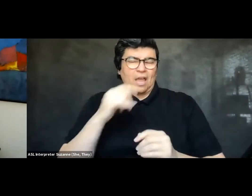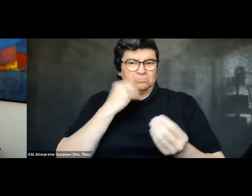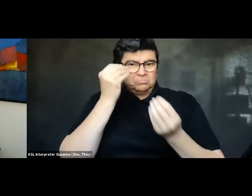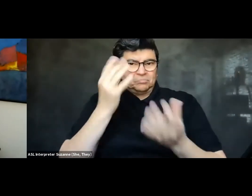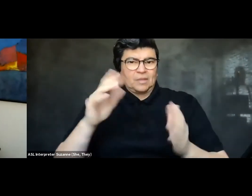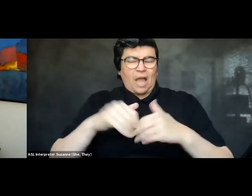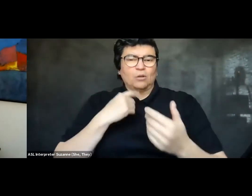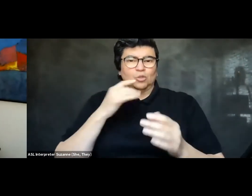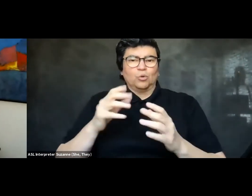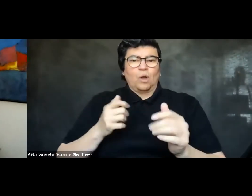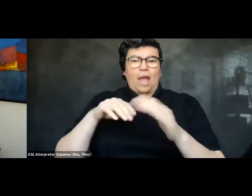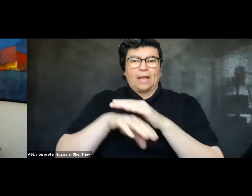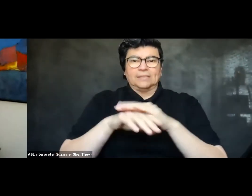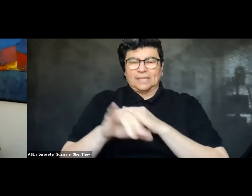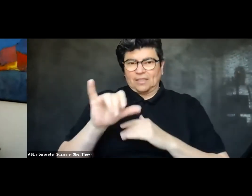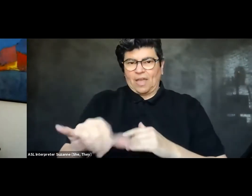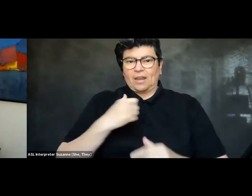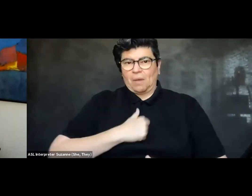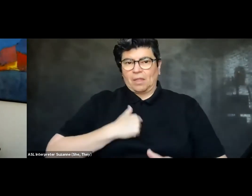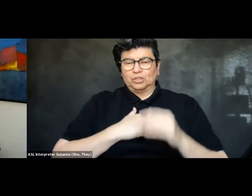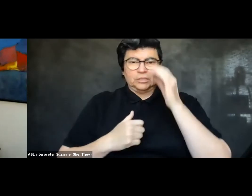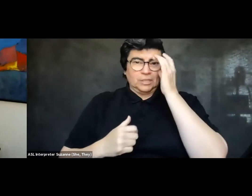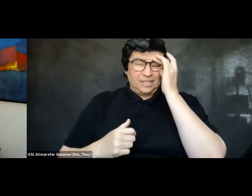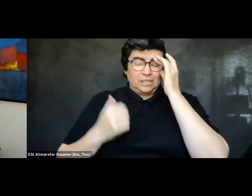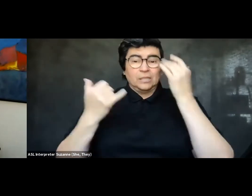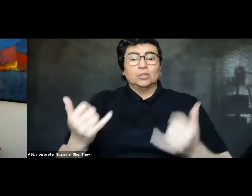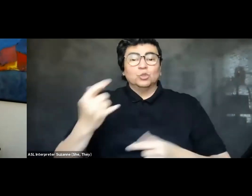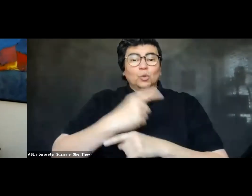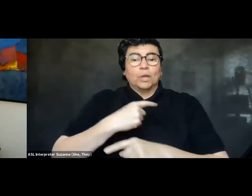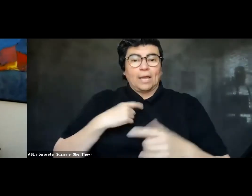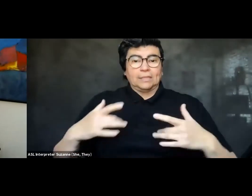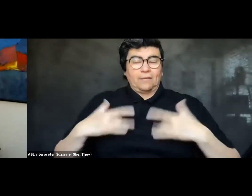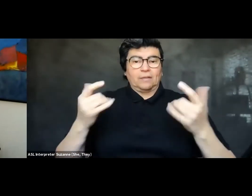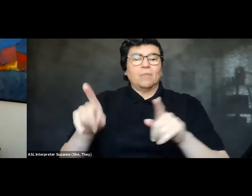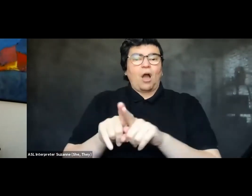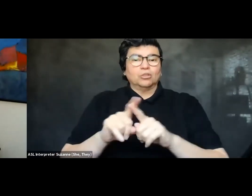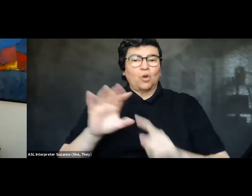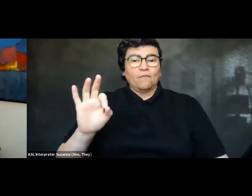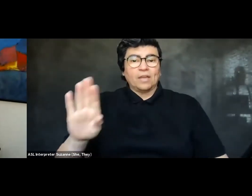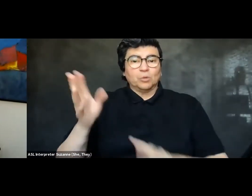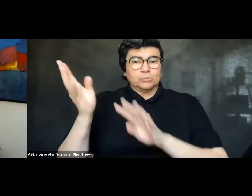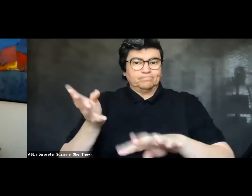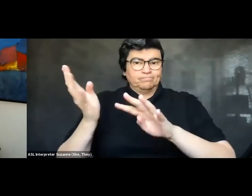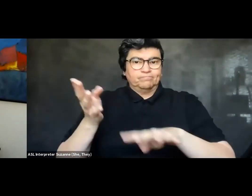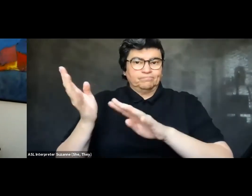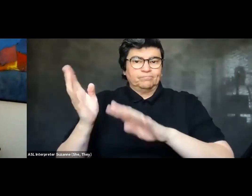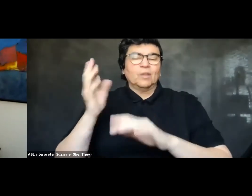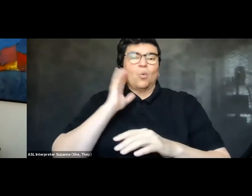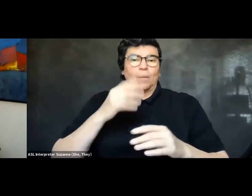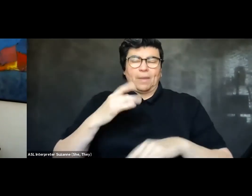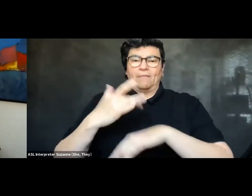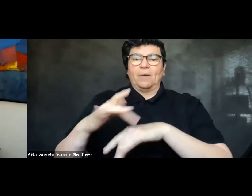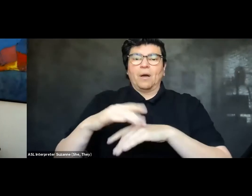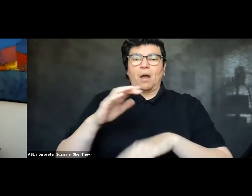how to access that. Our apologies. Today's event is also streaming live on Facebook and will be available on ArtsFund's